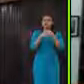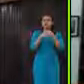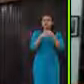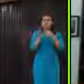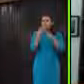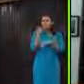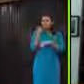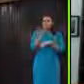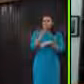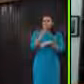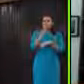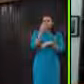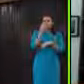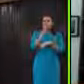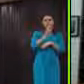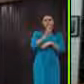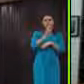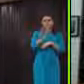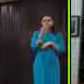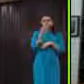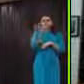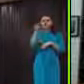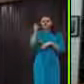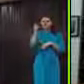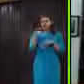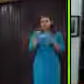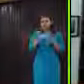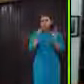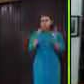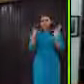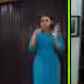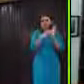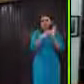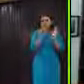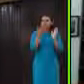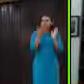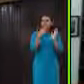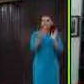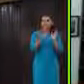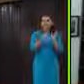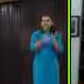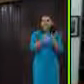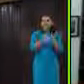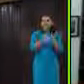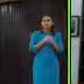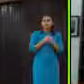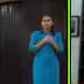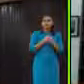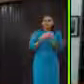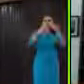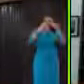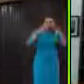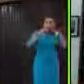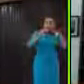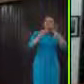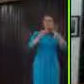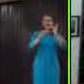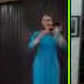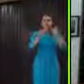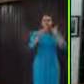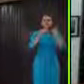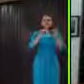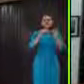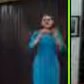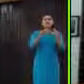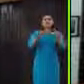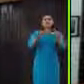mentioning, through Article 367, by which the Constituent Assembly was interpreted to mean the Legislative Assembly. Now,